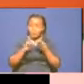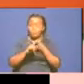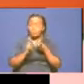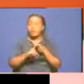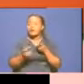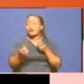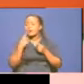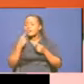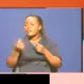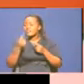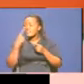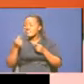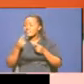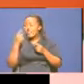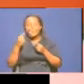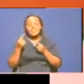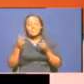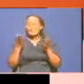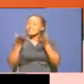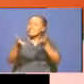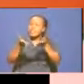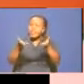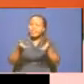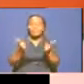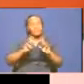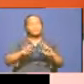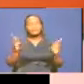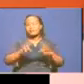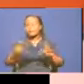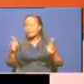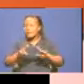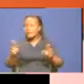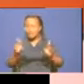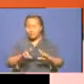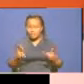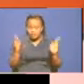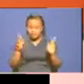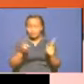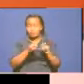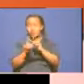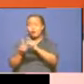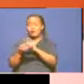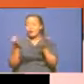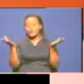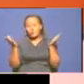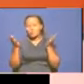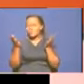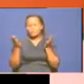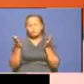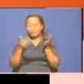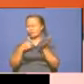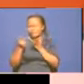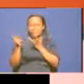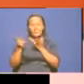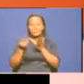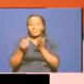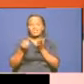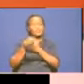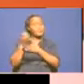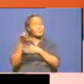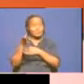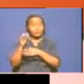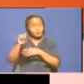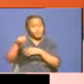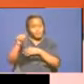drugs are available. They're actually readily available, mm-hmm. Reasonably priced, but it still is